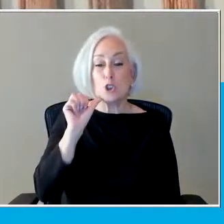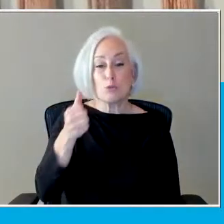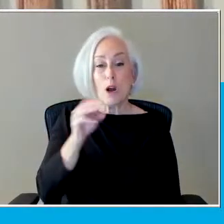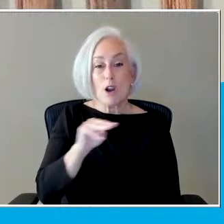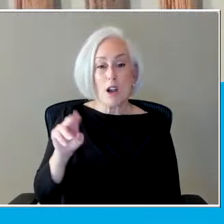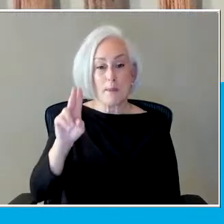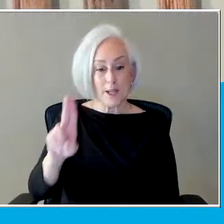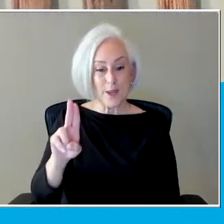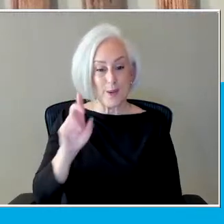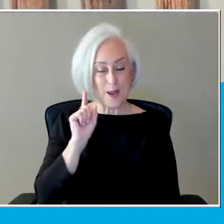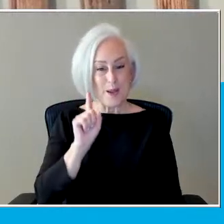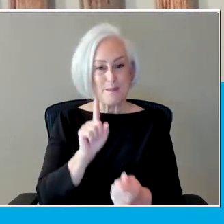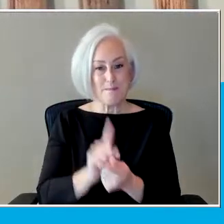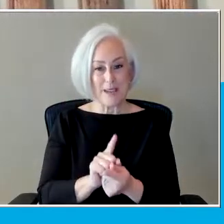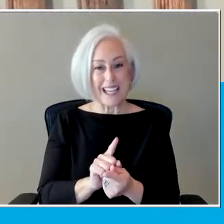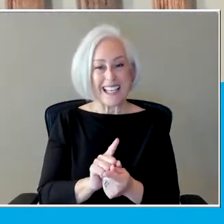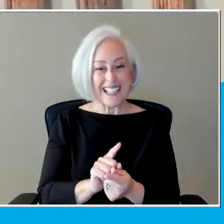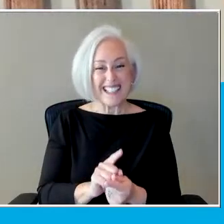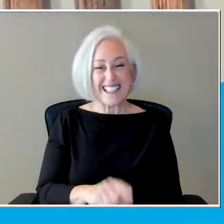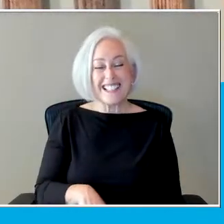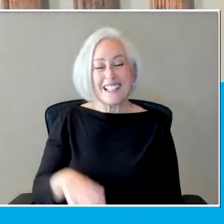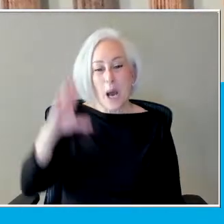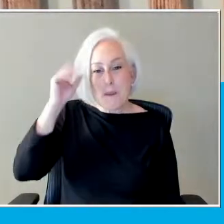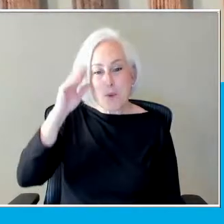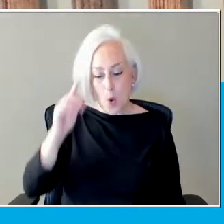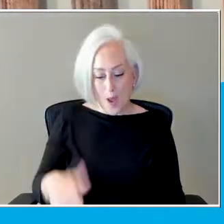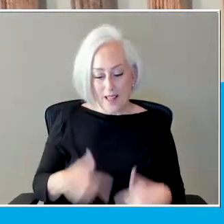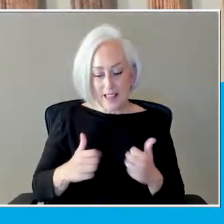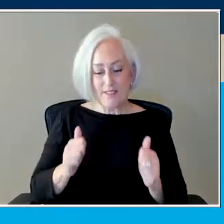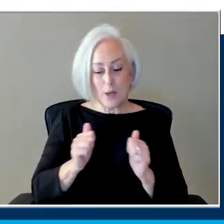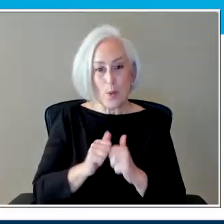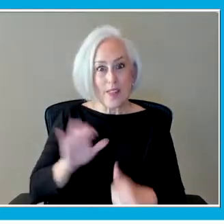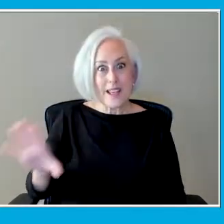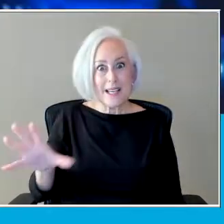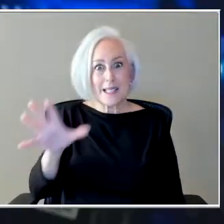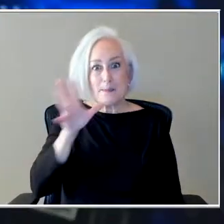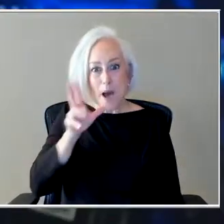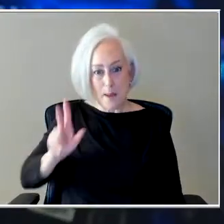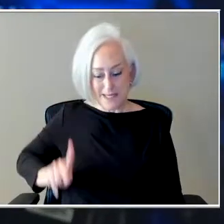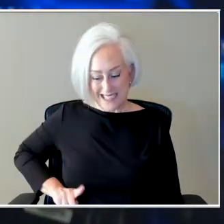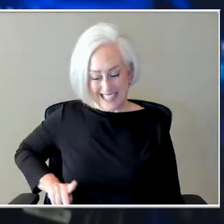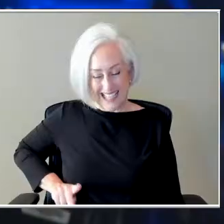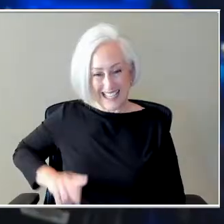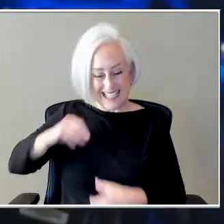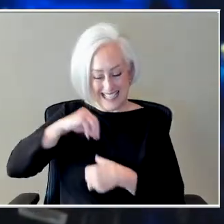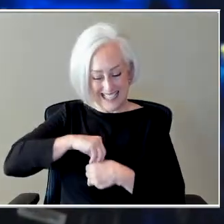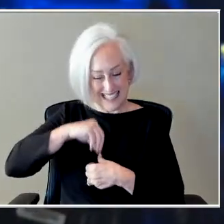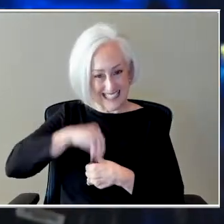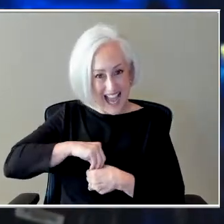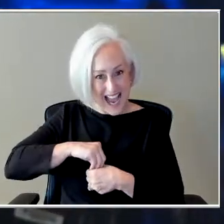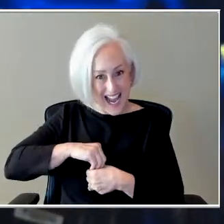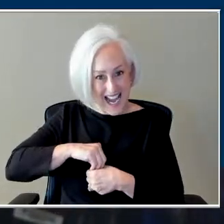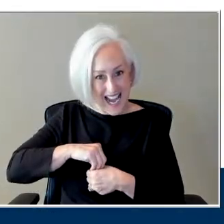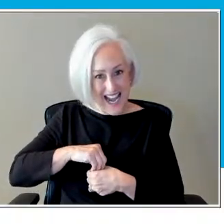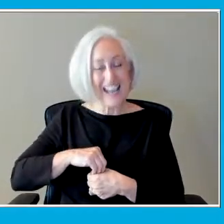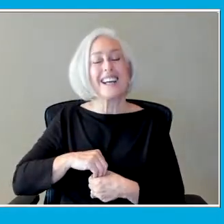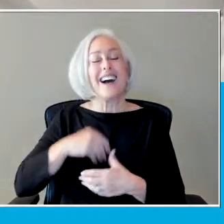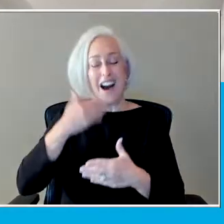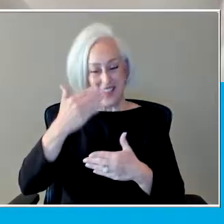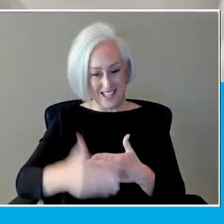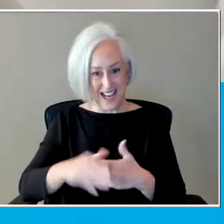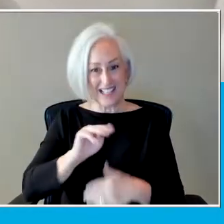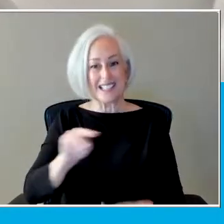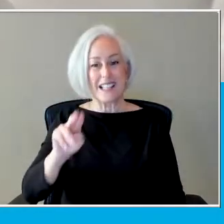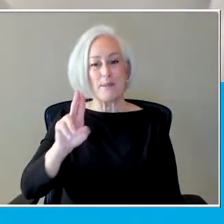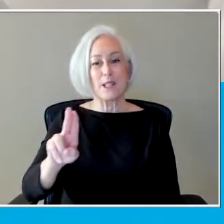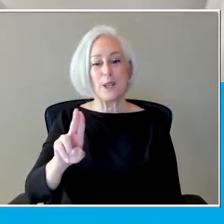a grade schooler living with his mom's kidney inside of him. I'm Jessica Lovell on the next Morning Medical Update. We